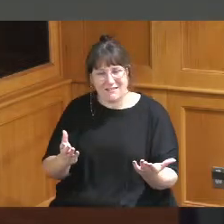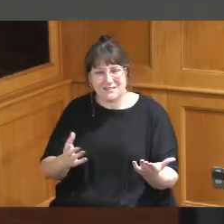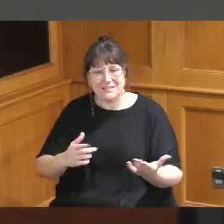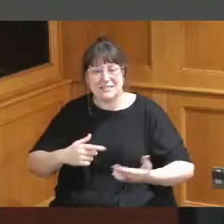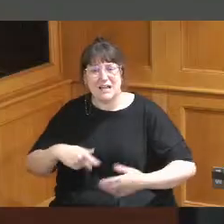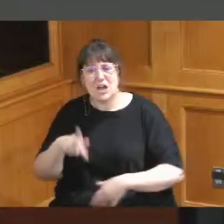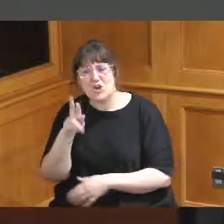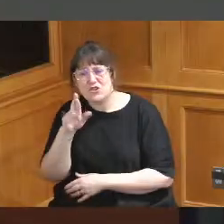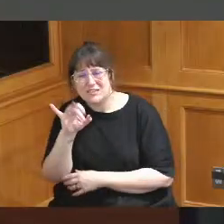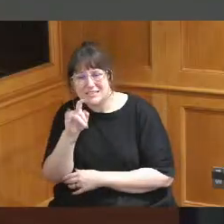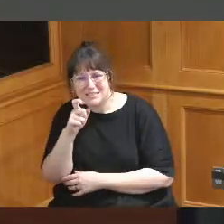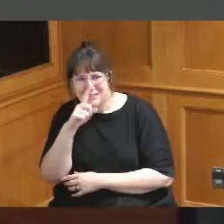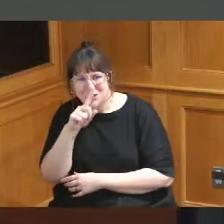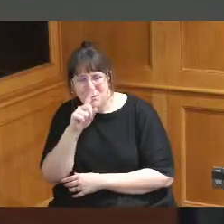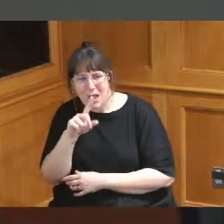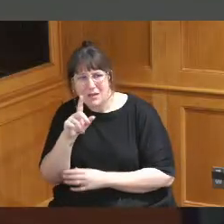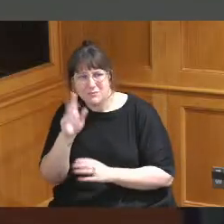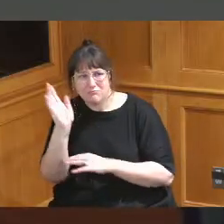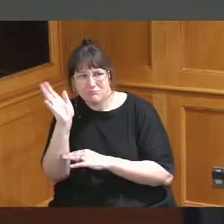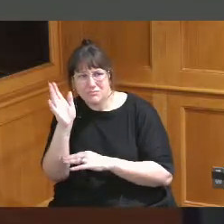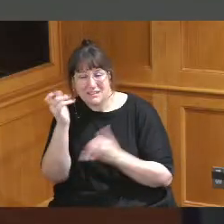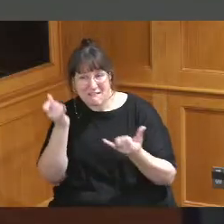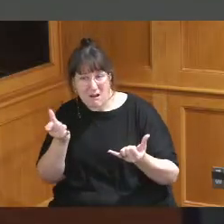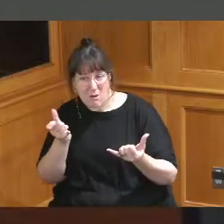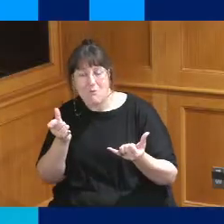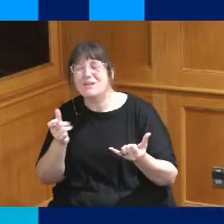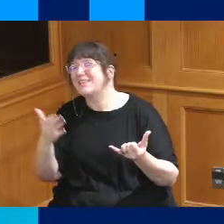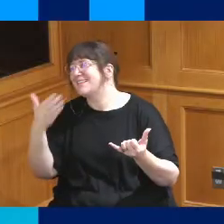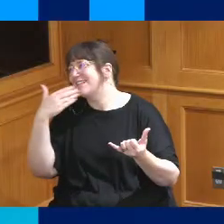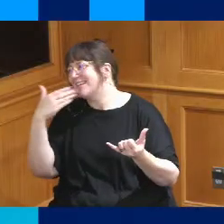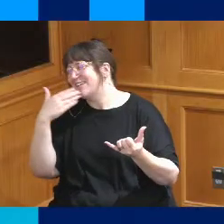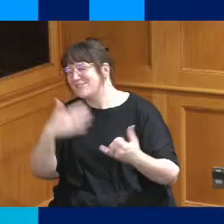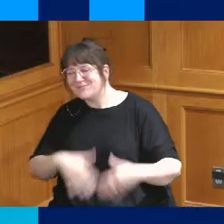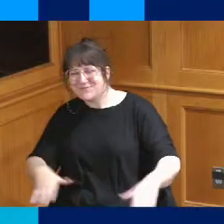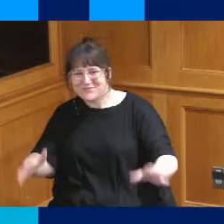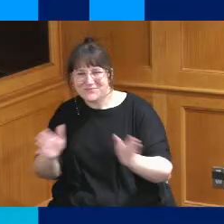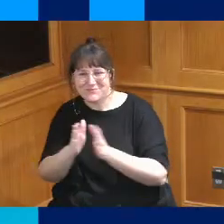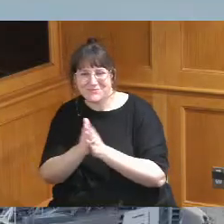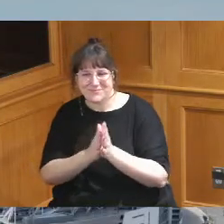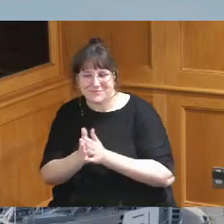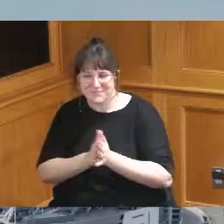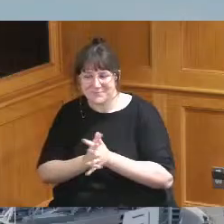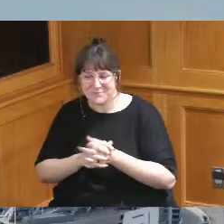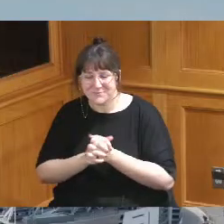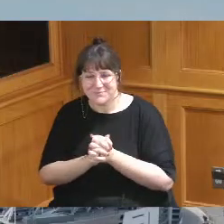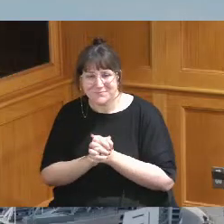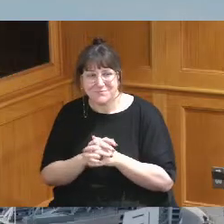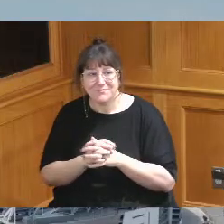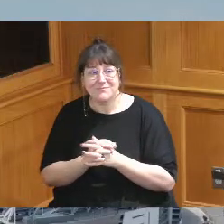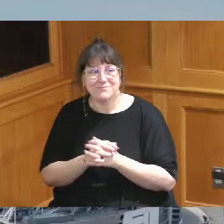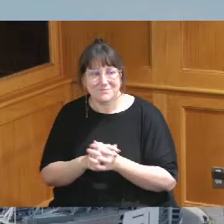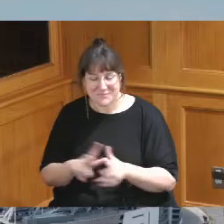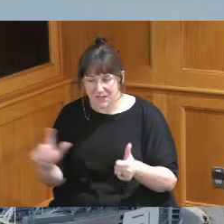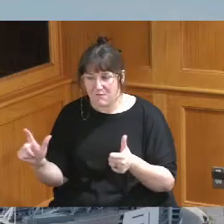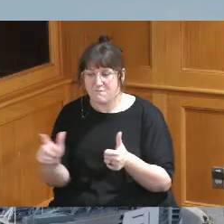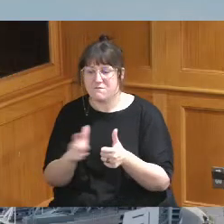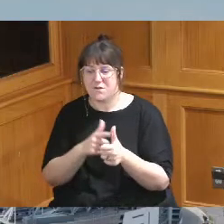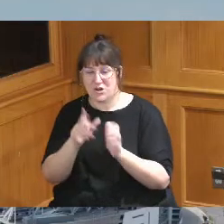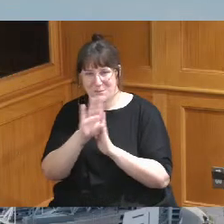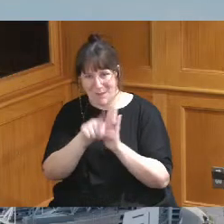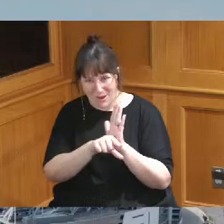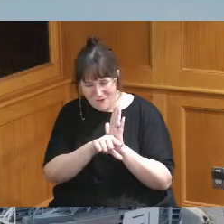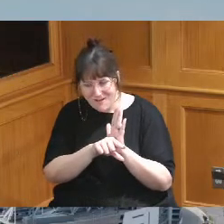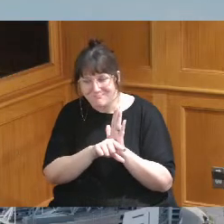if we can go ahead and tee up the presentation. Thank you. Let me sure this works. There we go. First, by way of